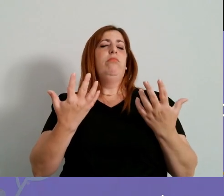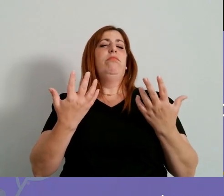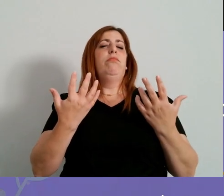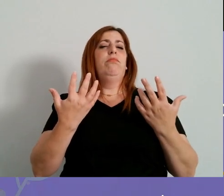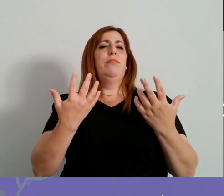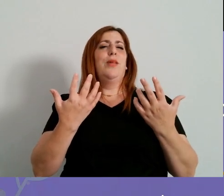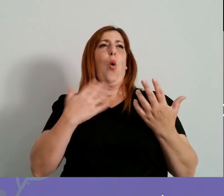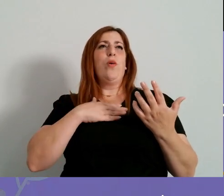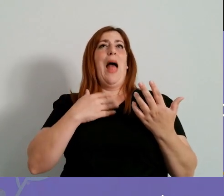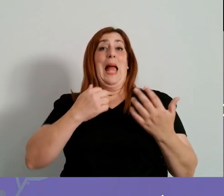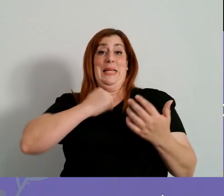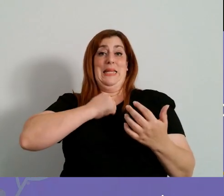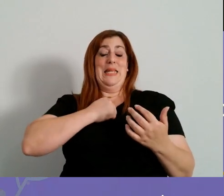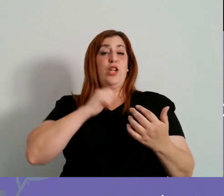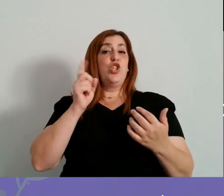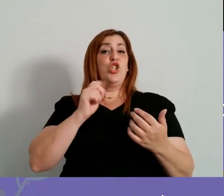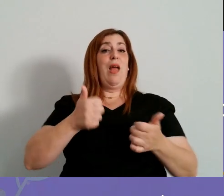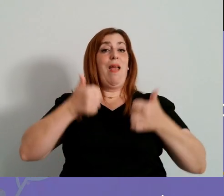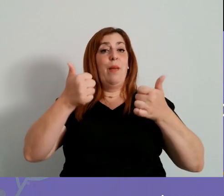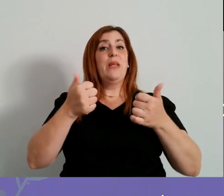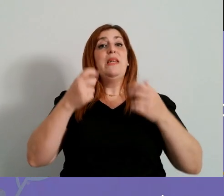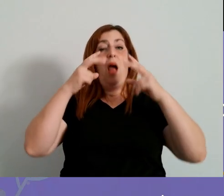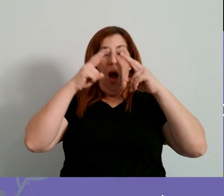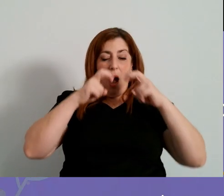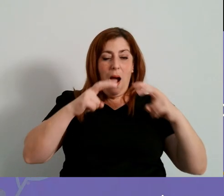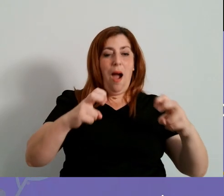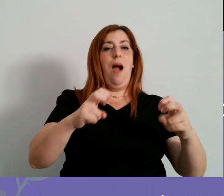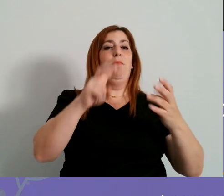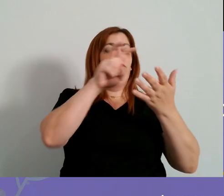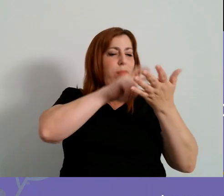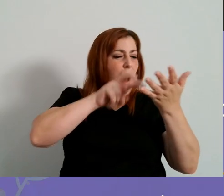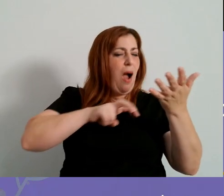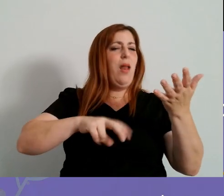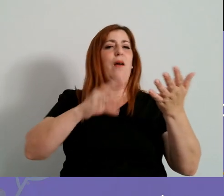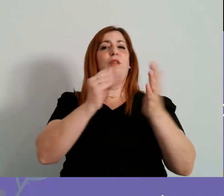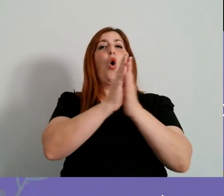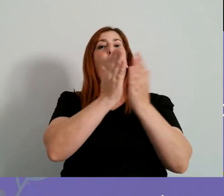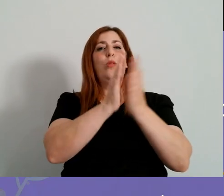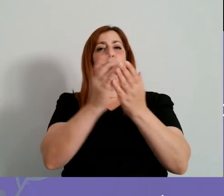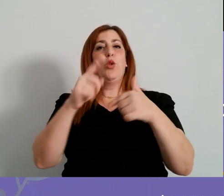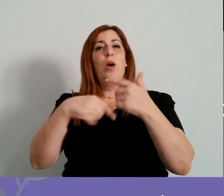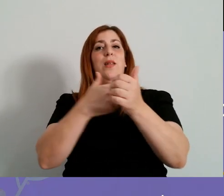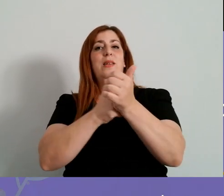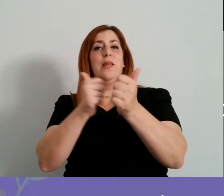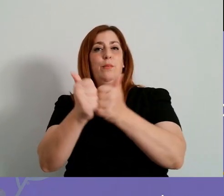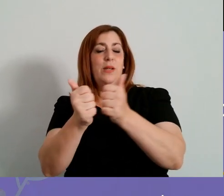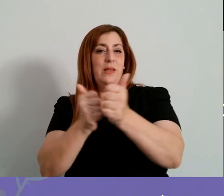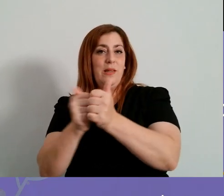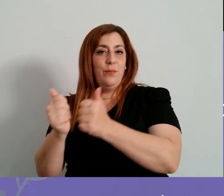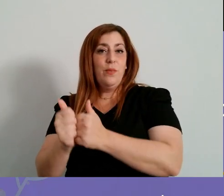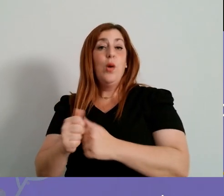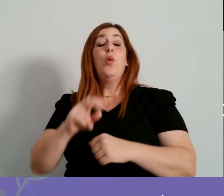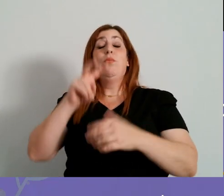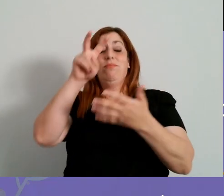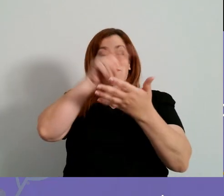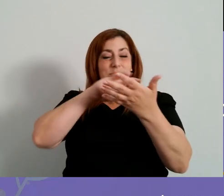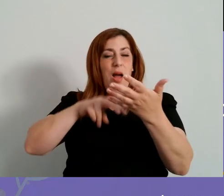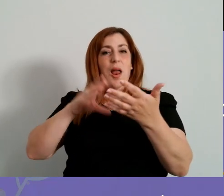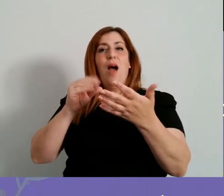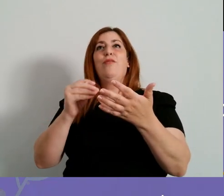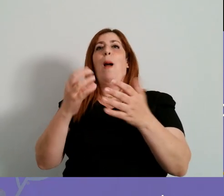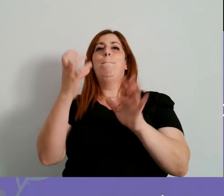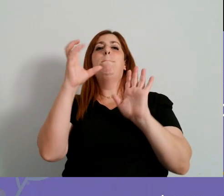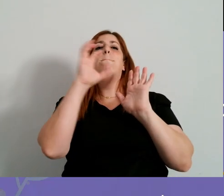on disability studies. I read a lot of posts from